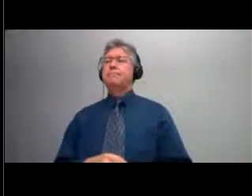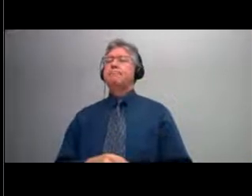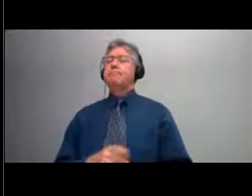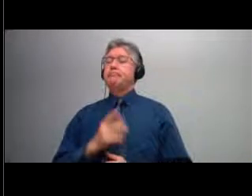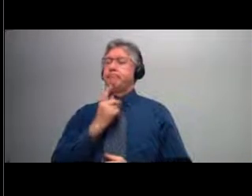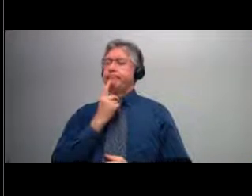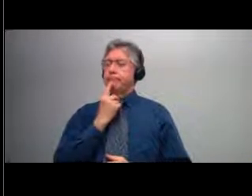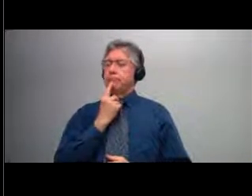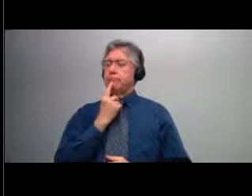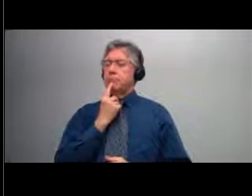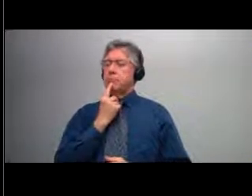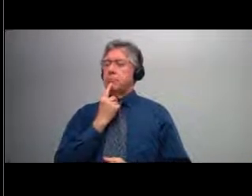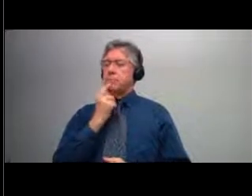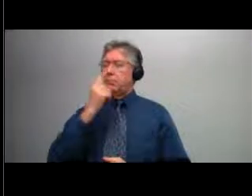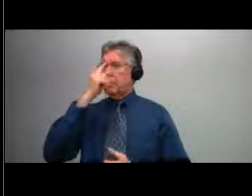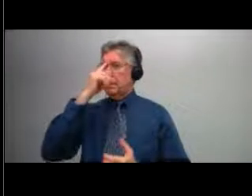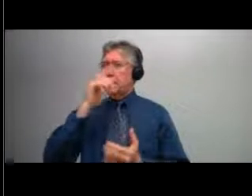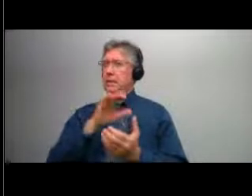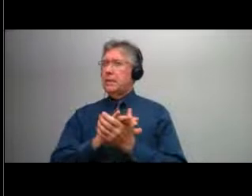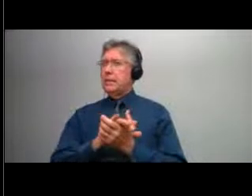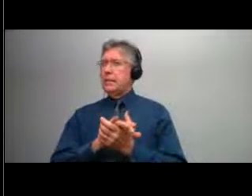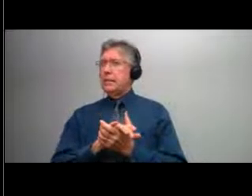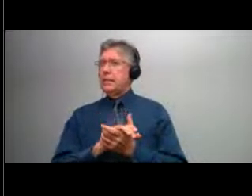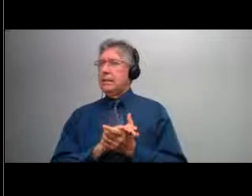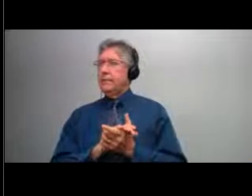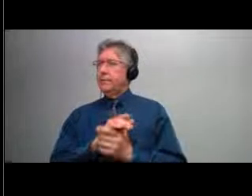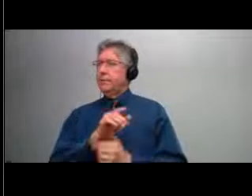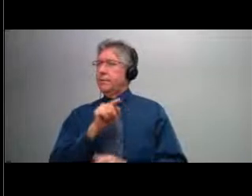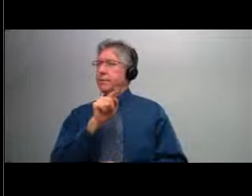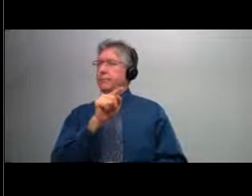So I think we're talking about a